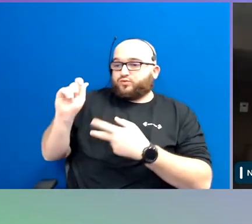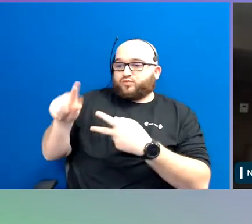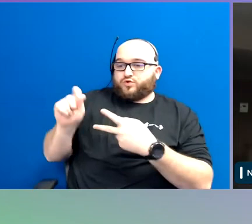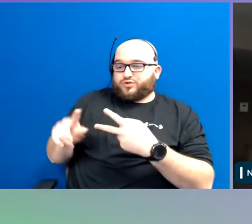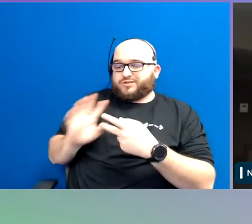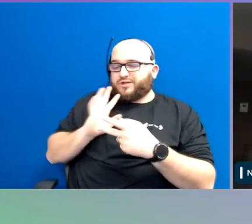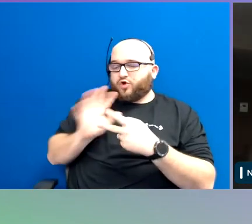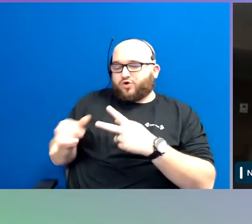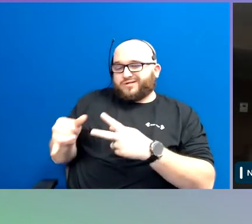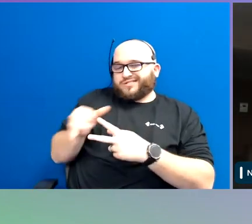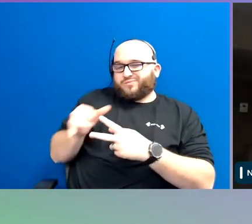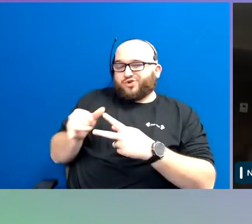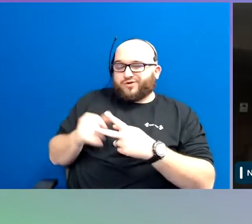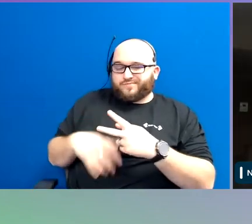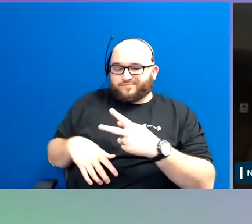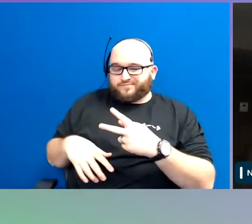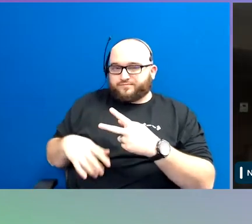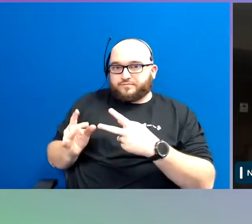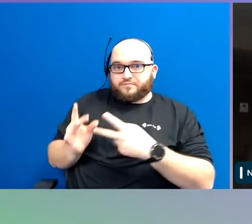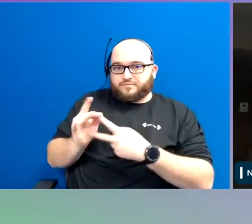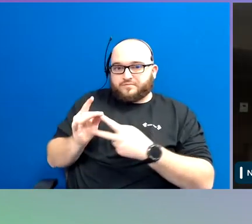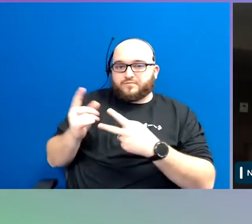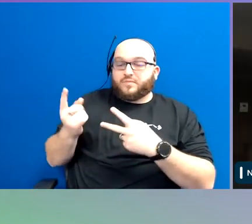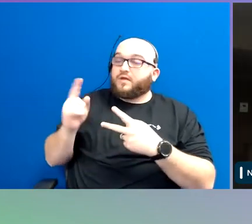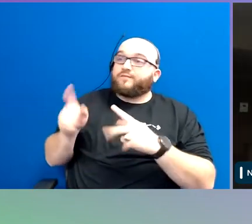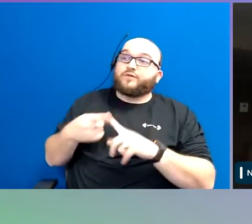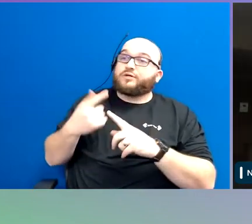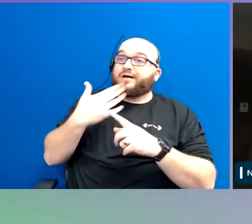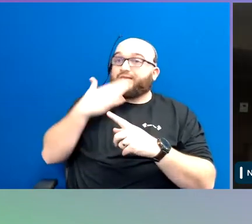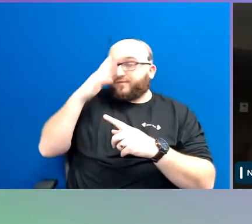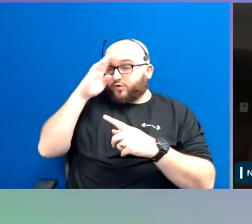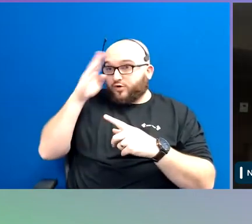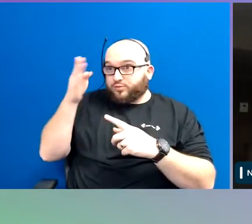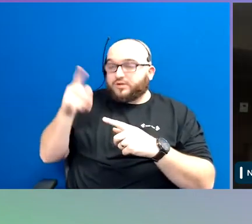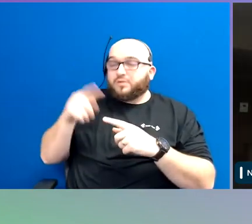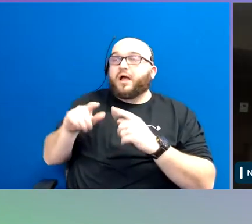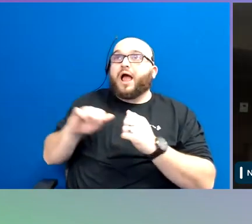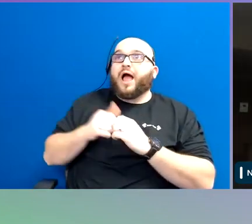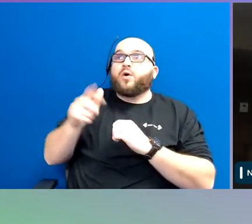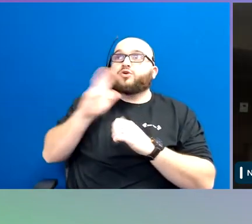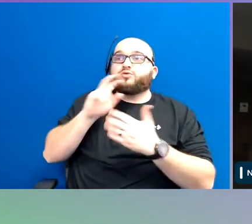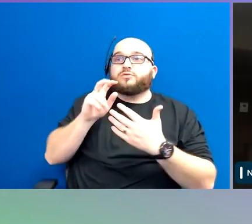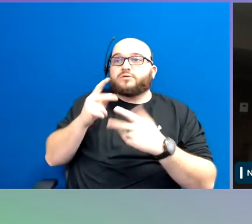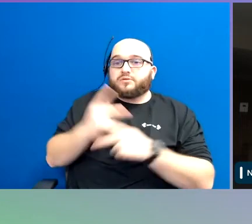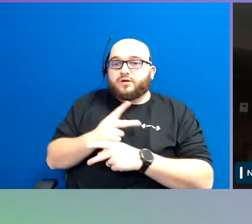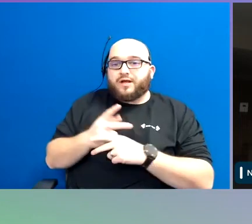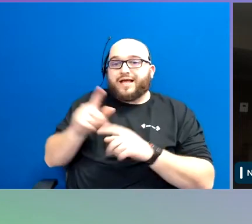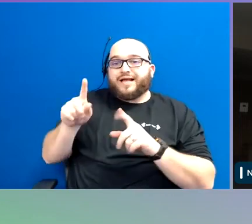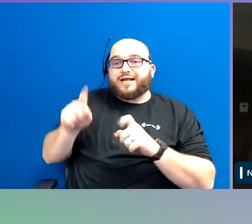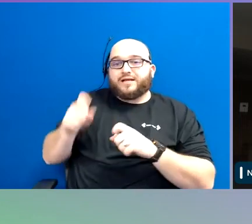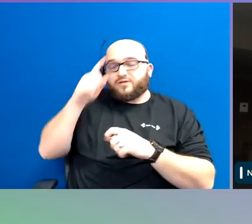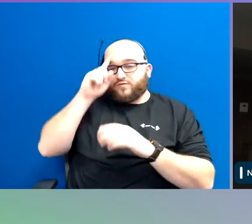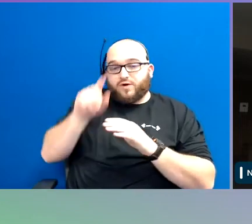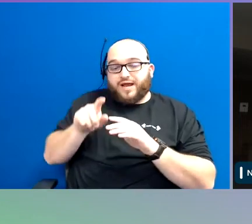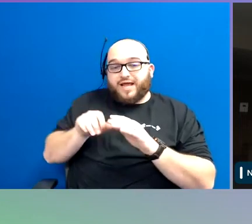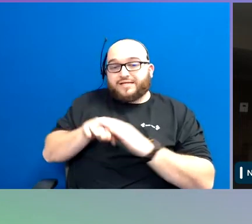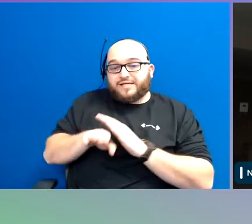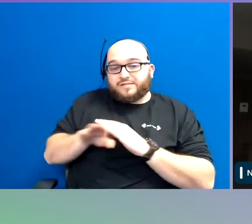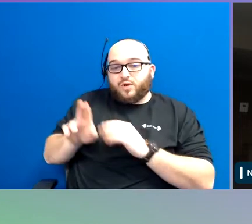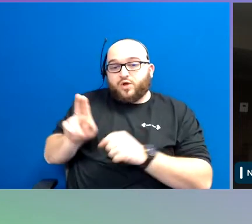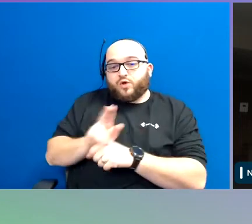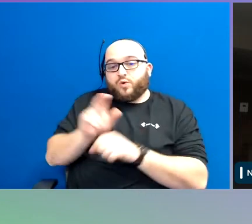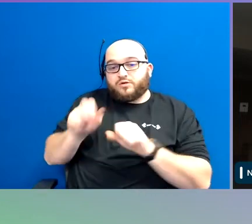another, so let me read the first one. Thanks for this presentation first. How would you navigate testing for accessibility, usability,